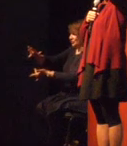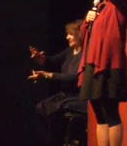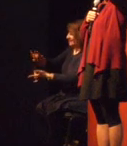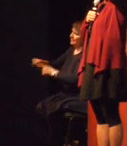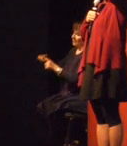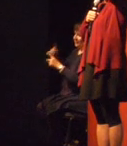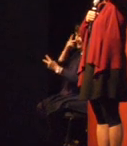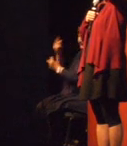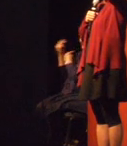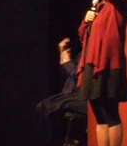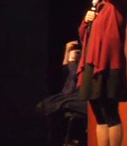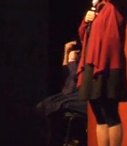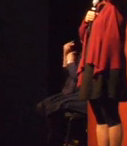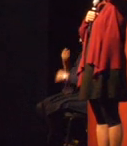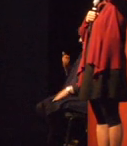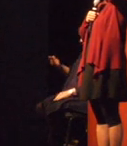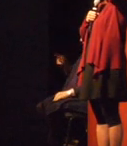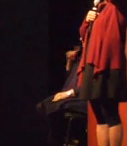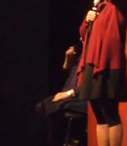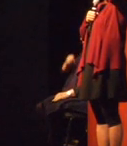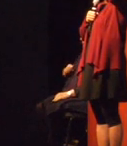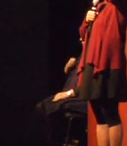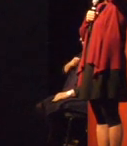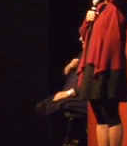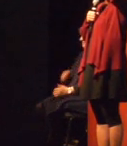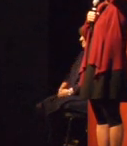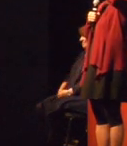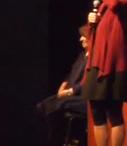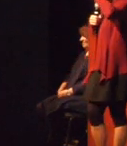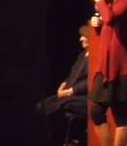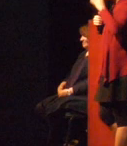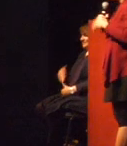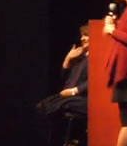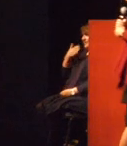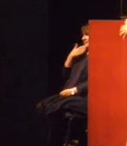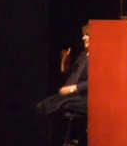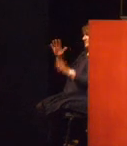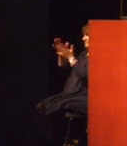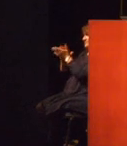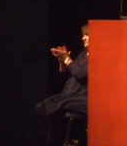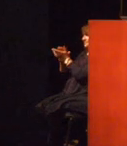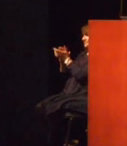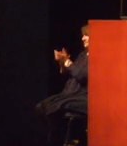I reflect back, there are things that I really regret. Yeah. Thank you, thank you.